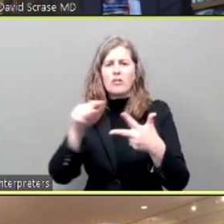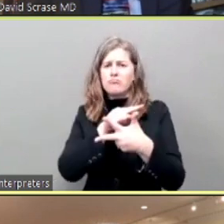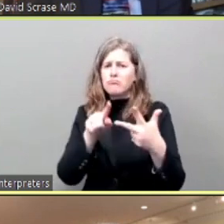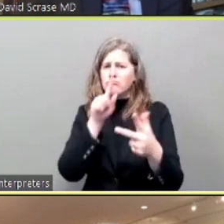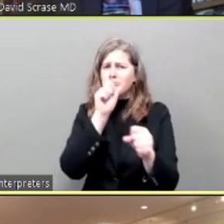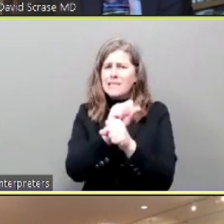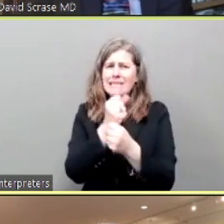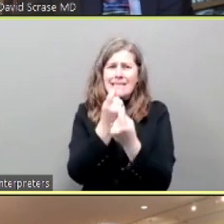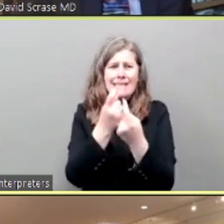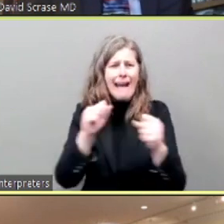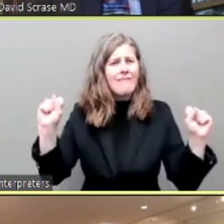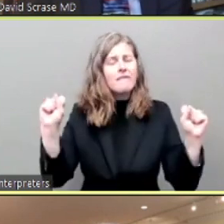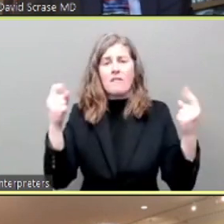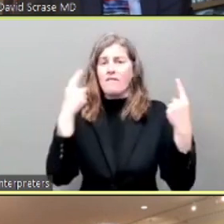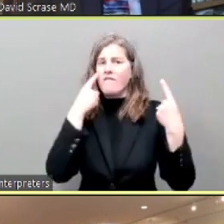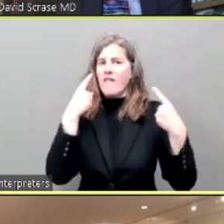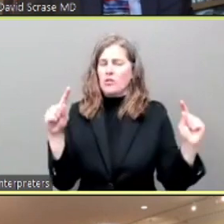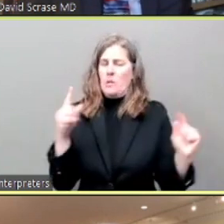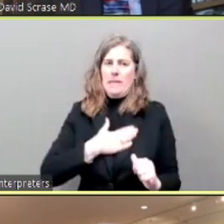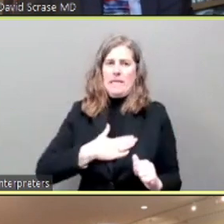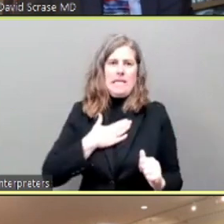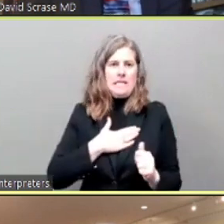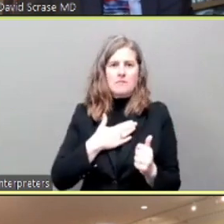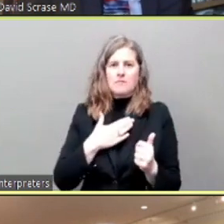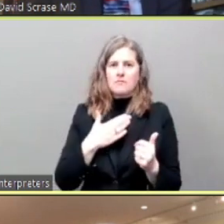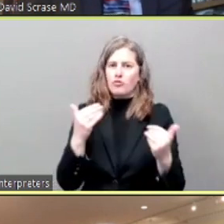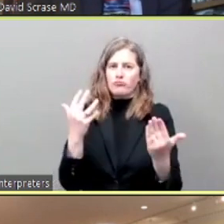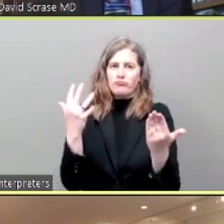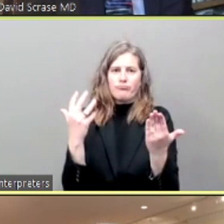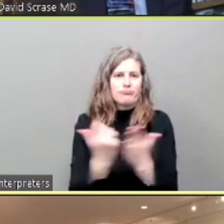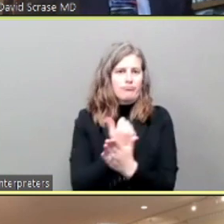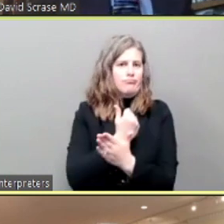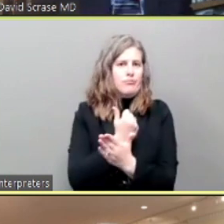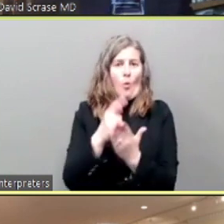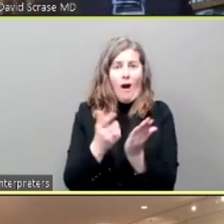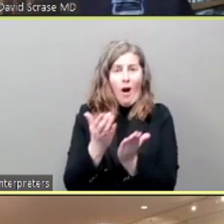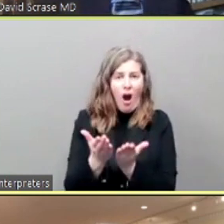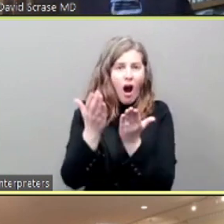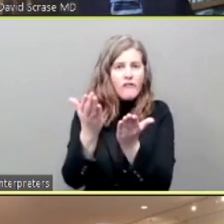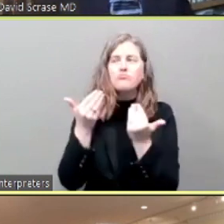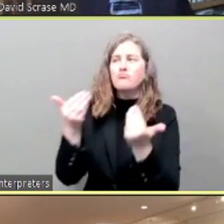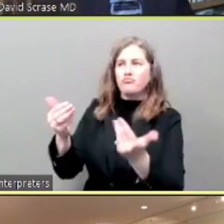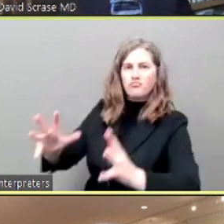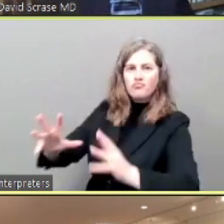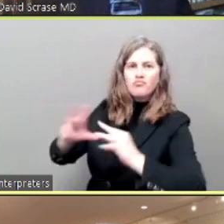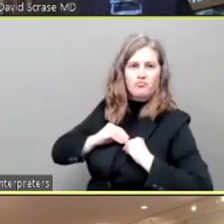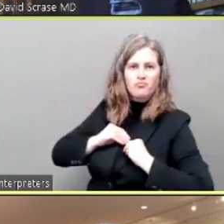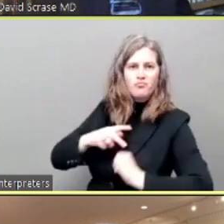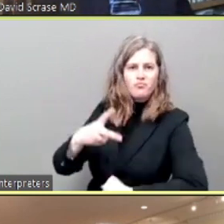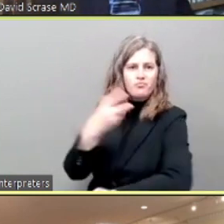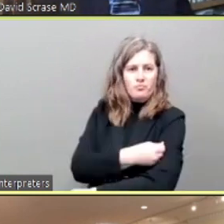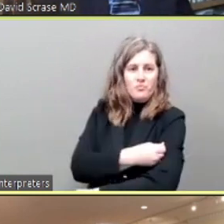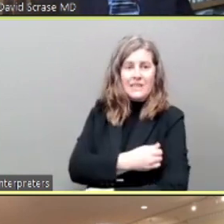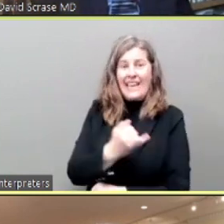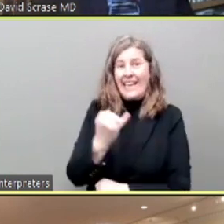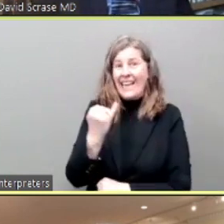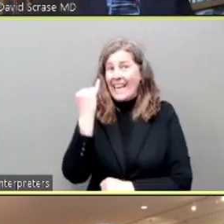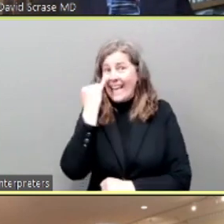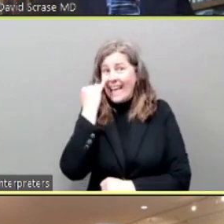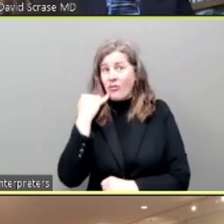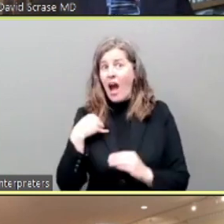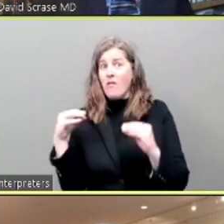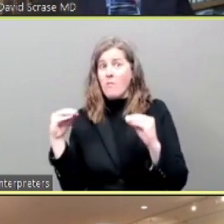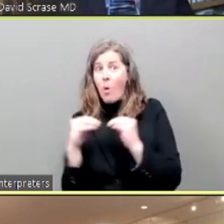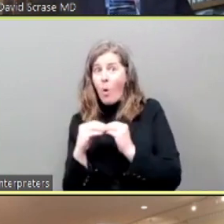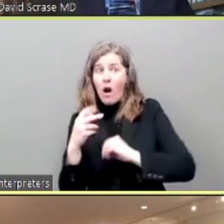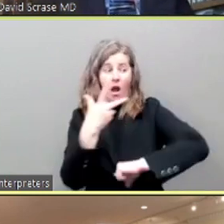So please take that first vaccine dose or first vaccine you're offered. And if we have more vaccines in